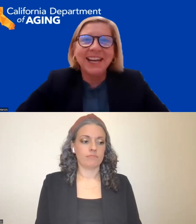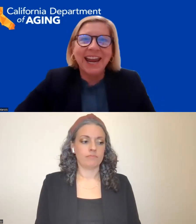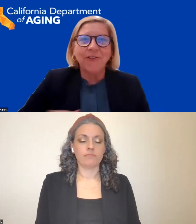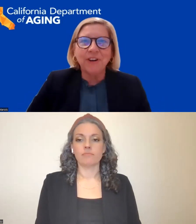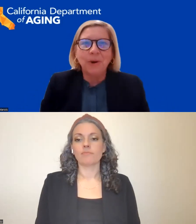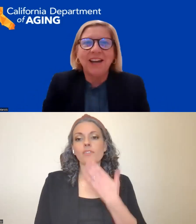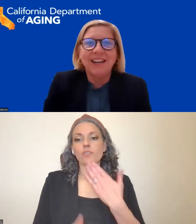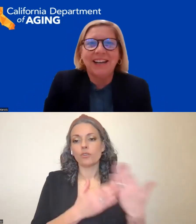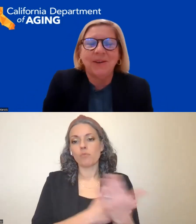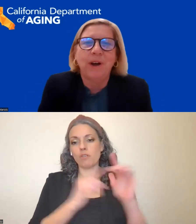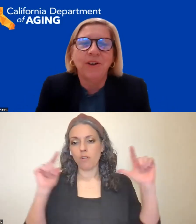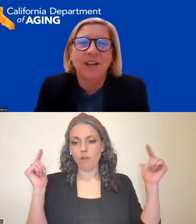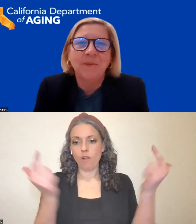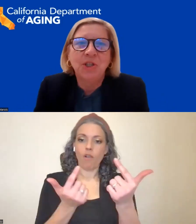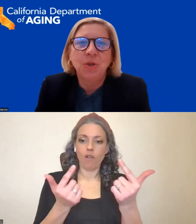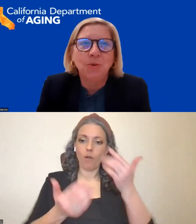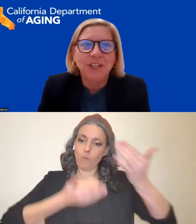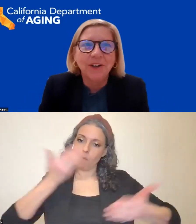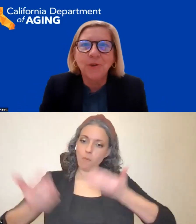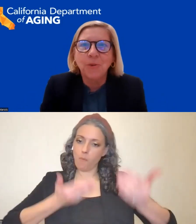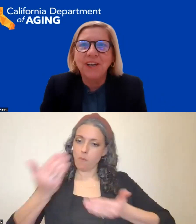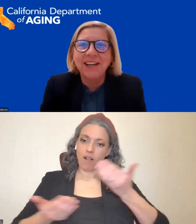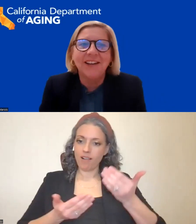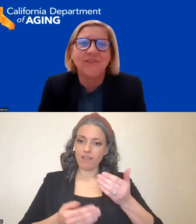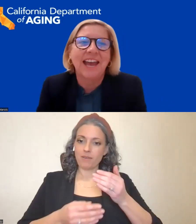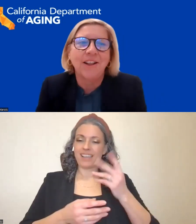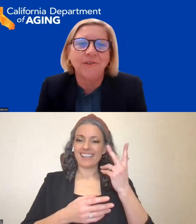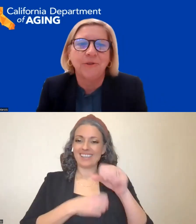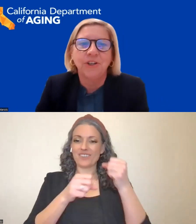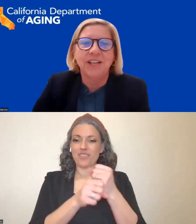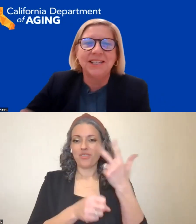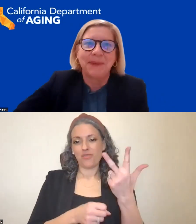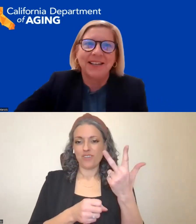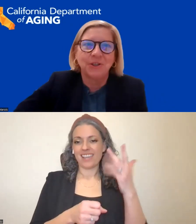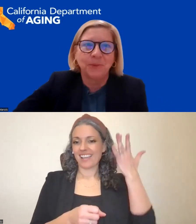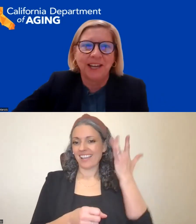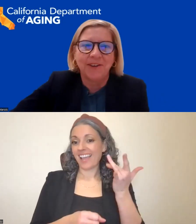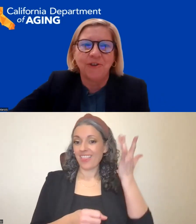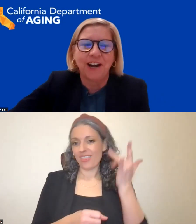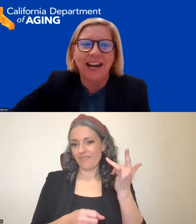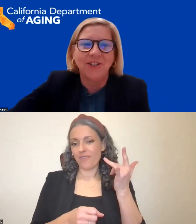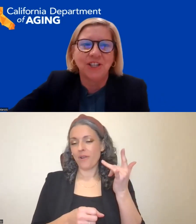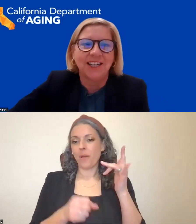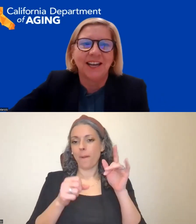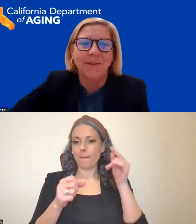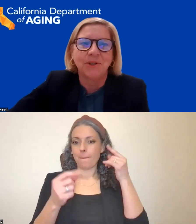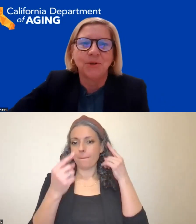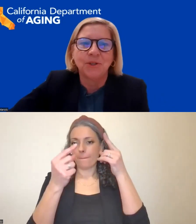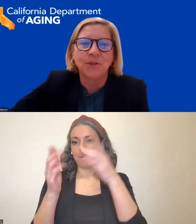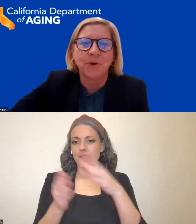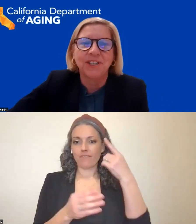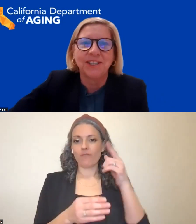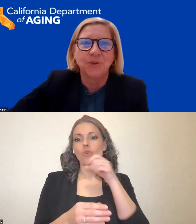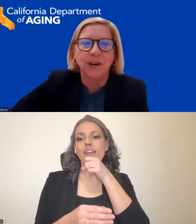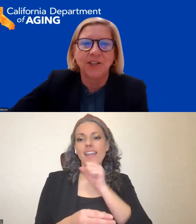Good morning, everyone, and welcome to year 3 of California's Master Plan for Aging. I'm